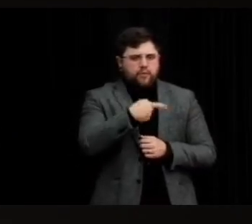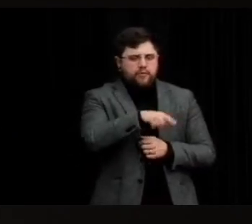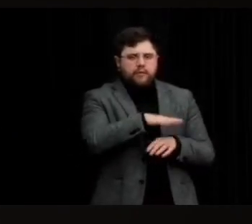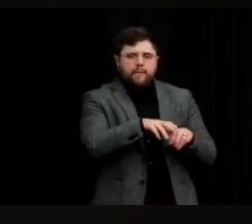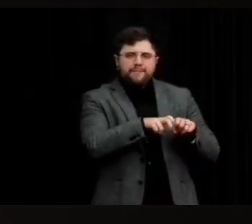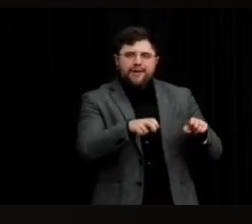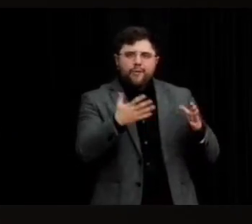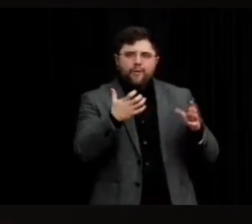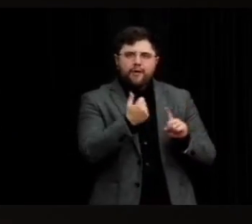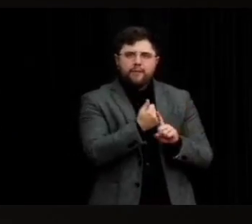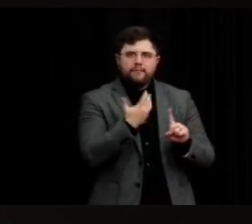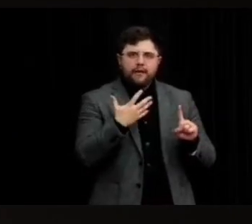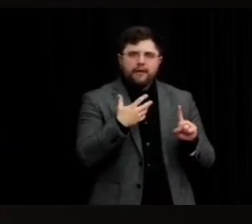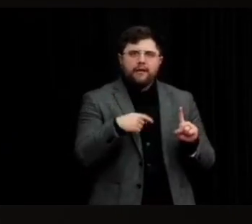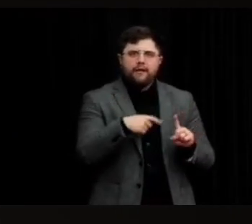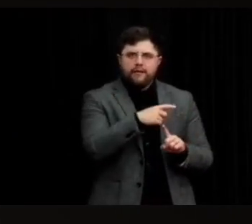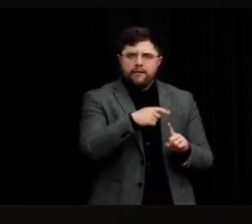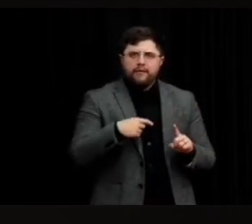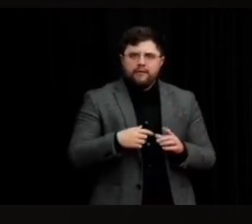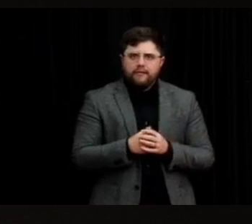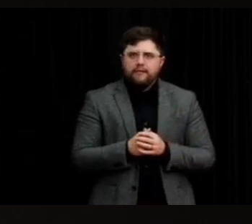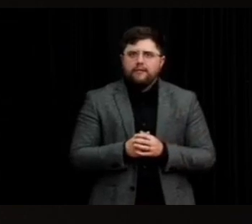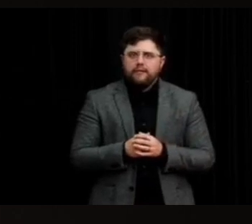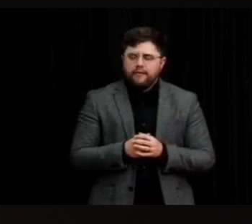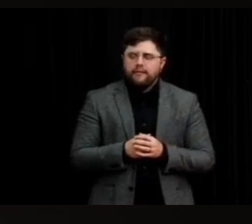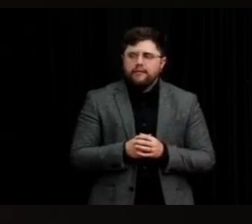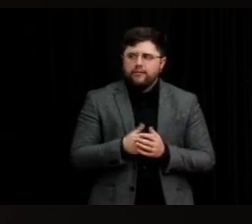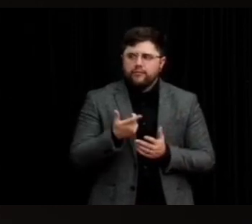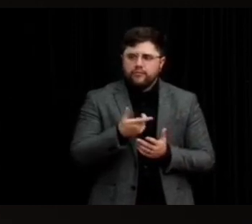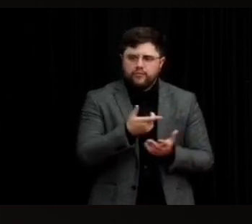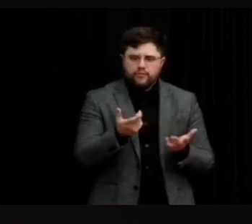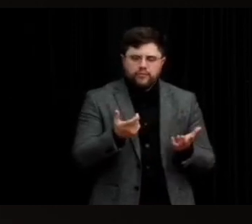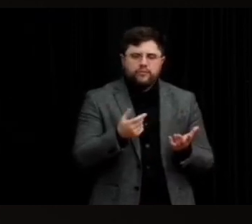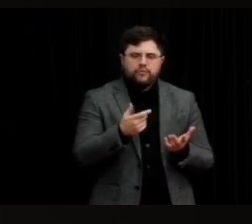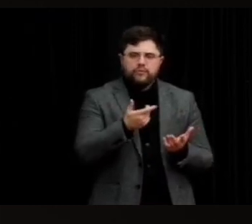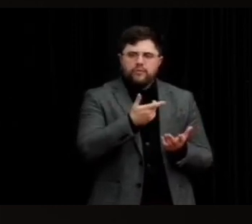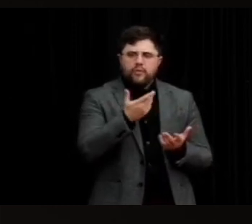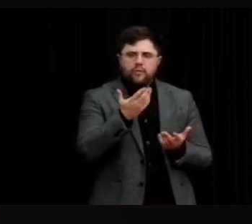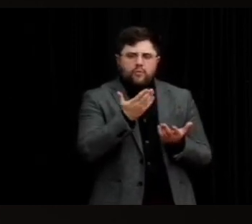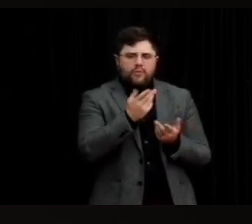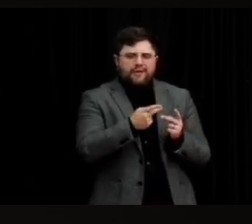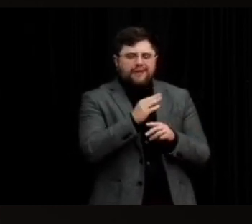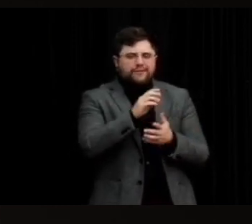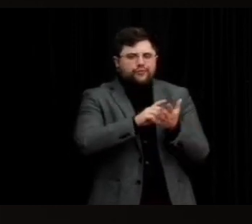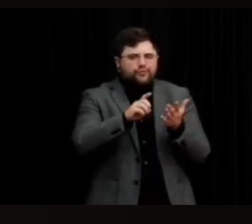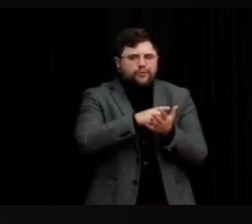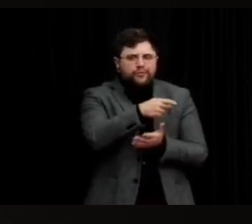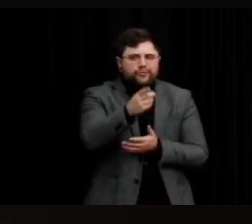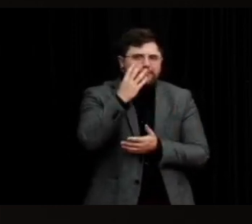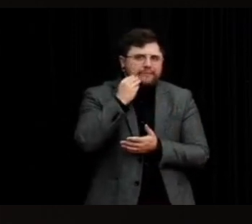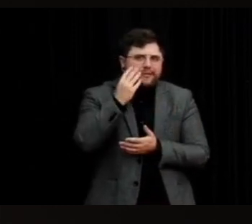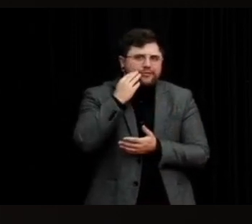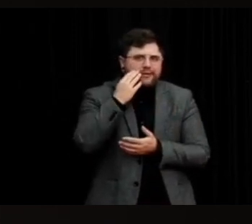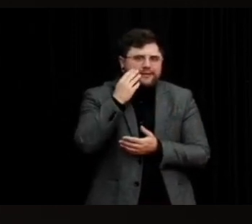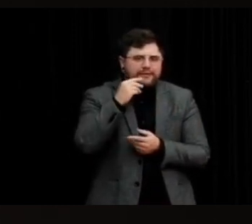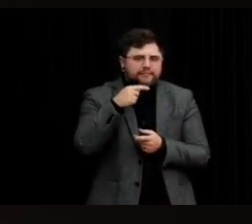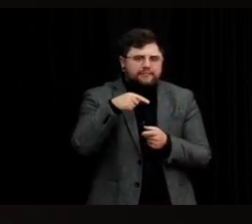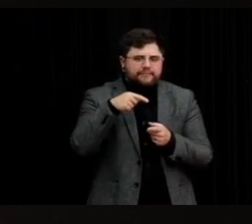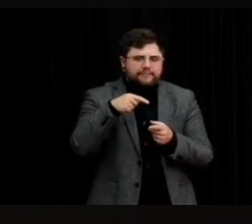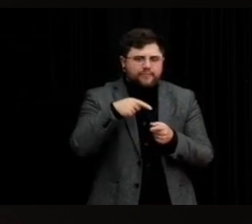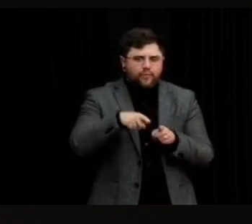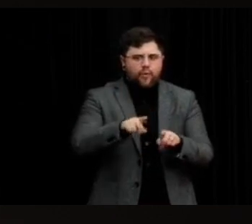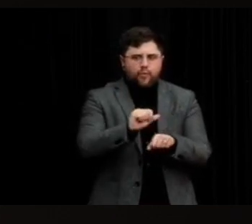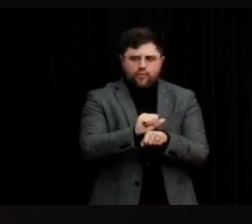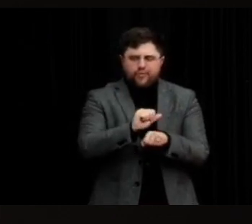expand a little bit on what forms of lending discrimination have we encountered in the field, and how would